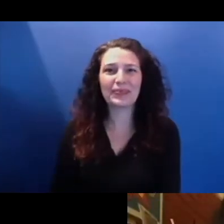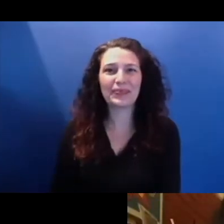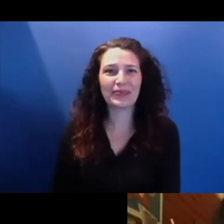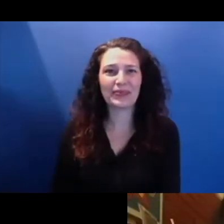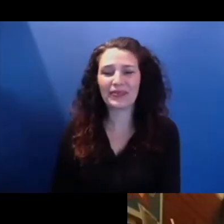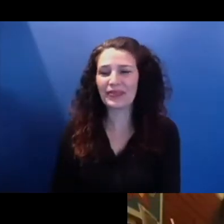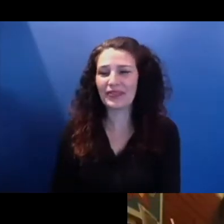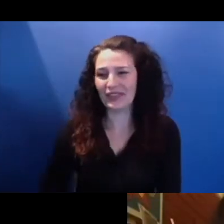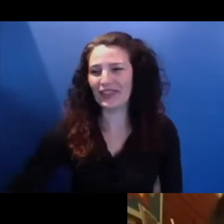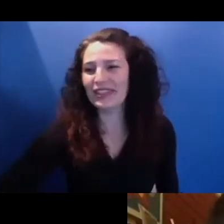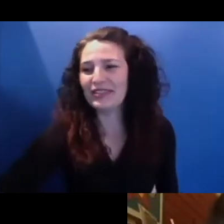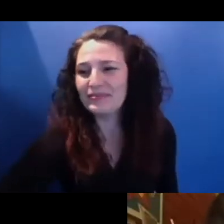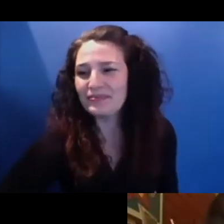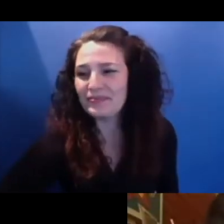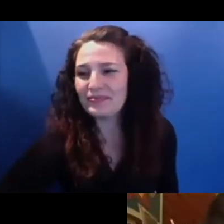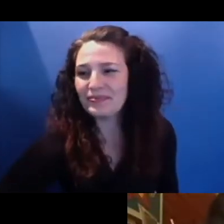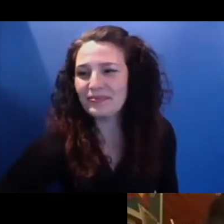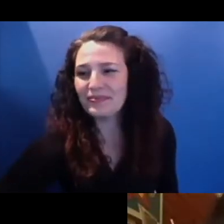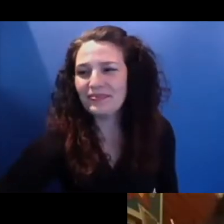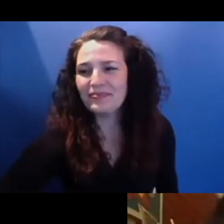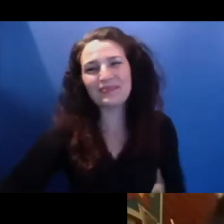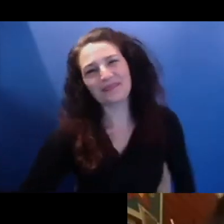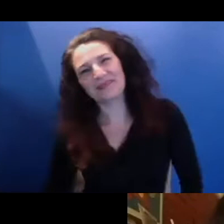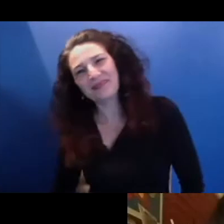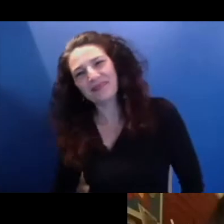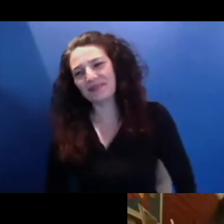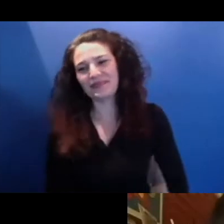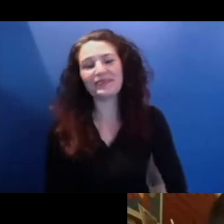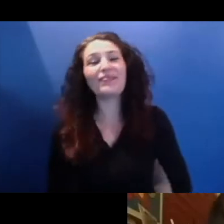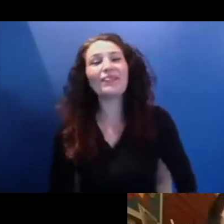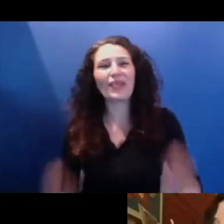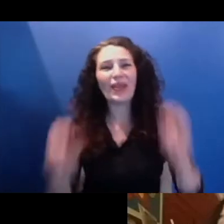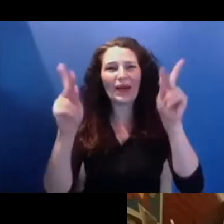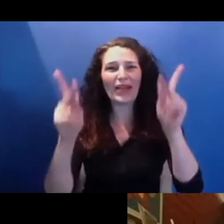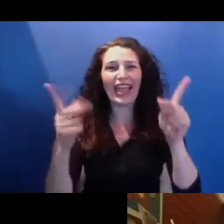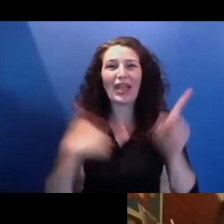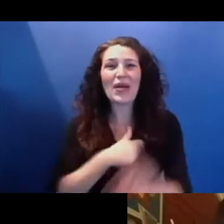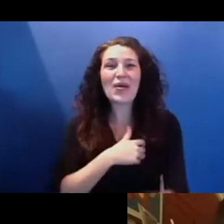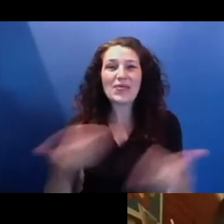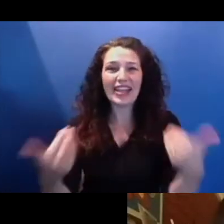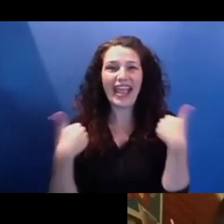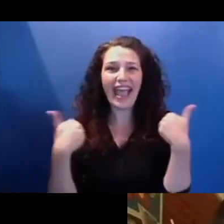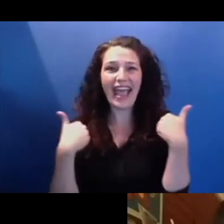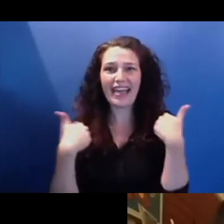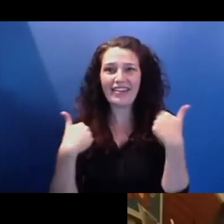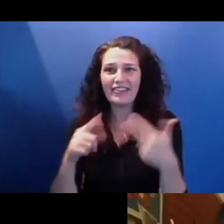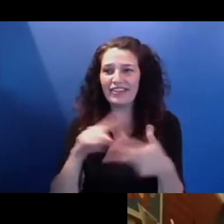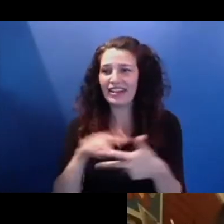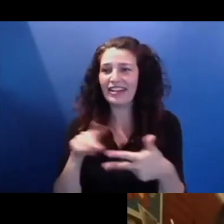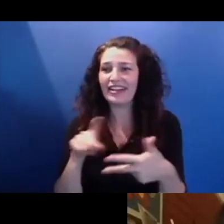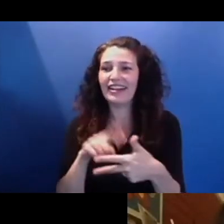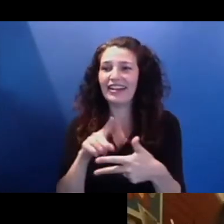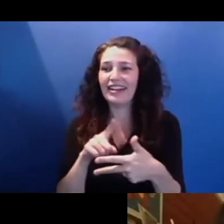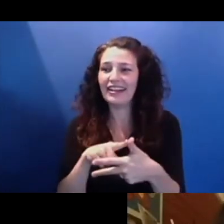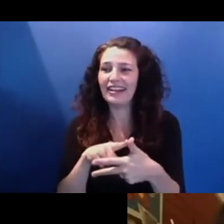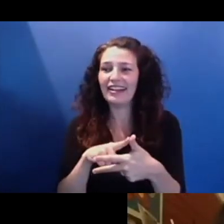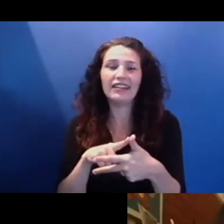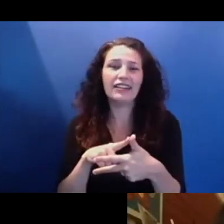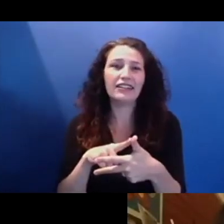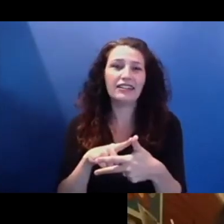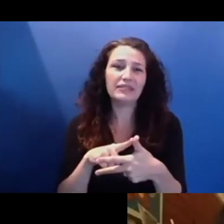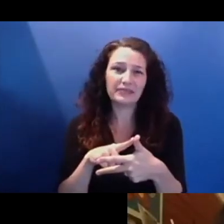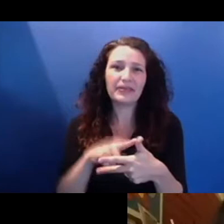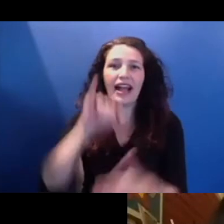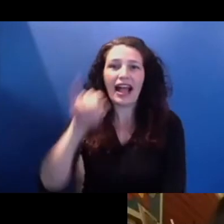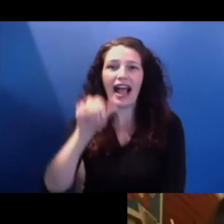All right, fantastic. So we have on our panel Jaime Pacheco-Orozco, who is